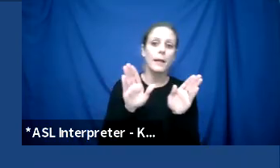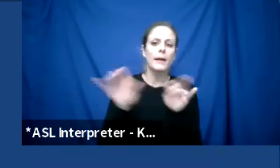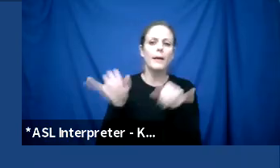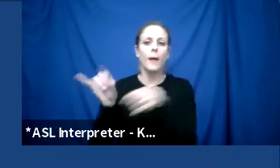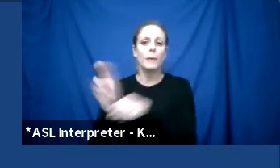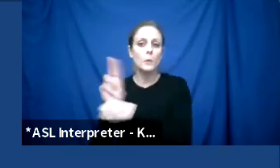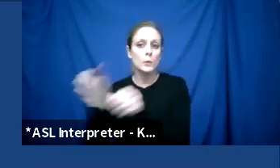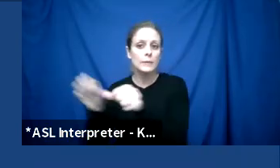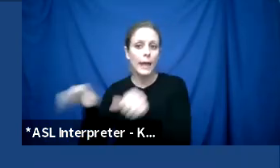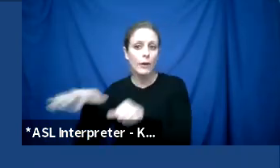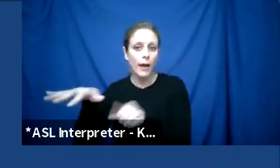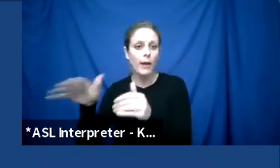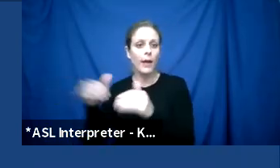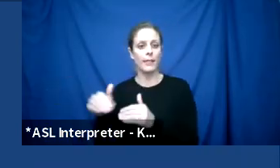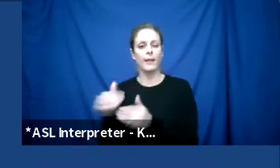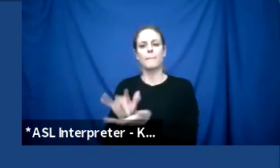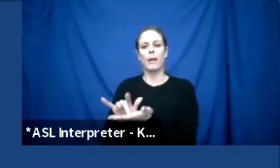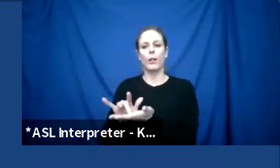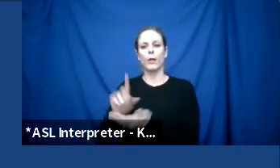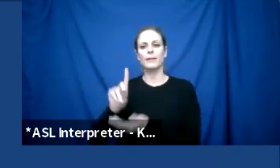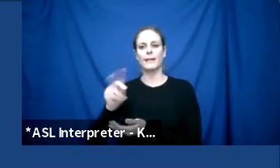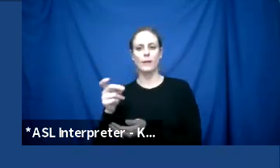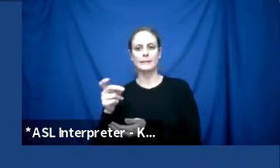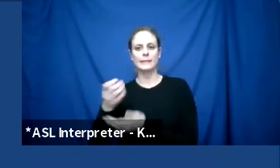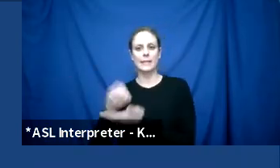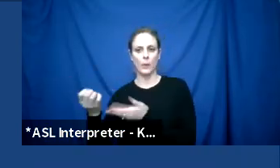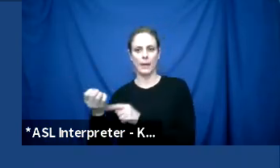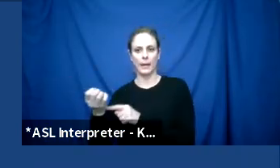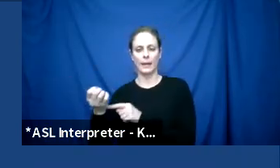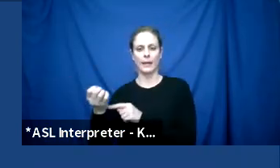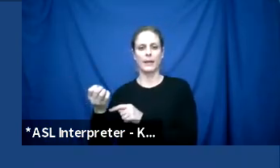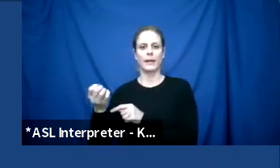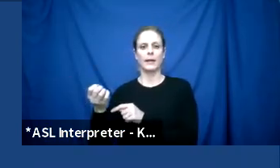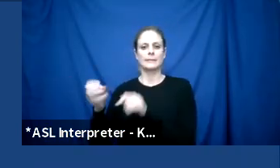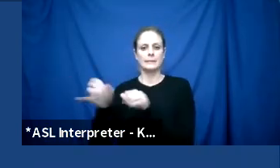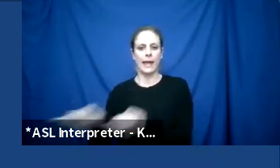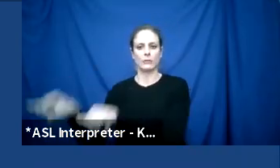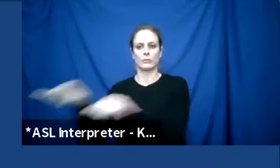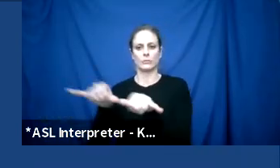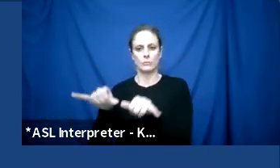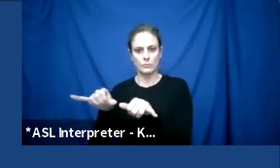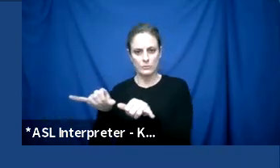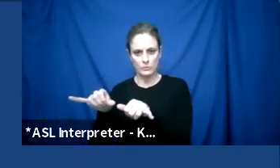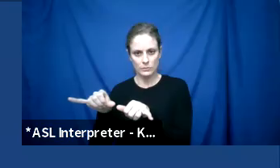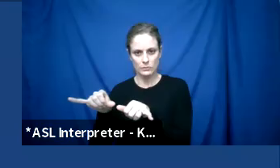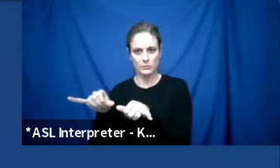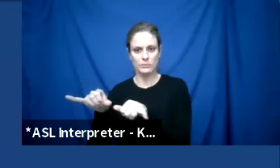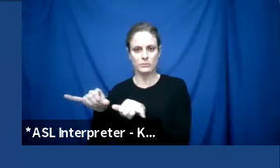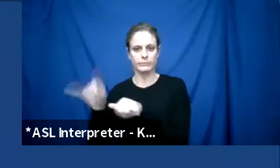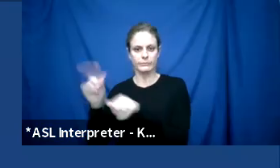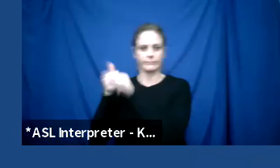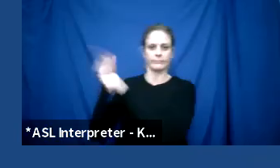overview of the medical diagnostic equipment voluntary standards issued by the Access Board. If we could move on to slide number